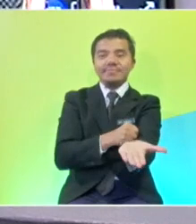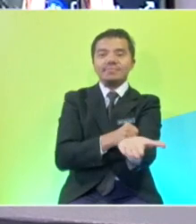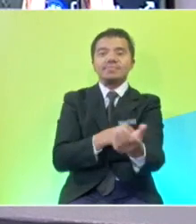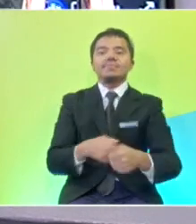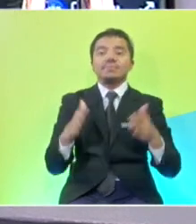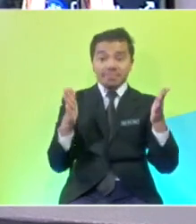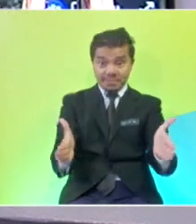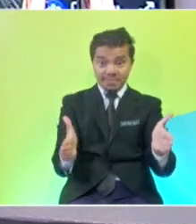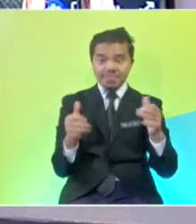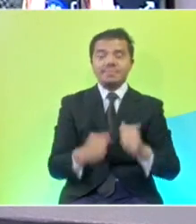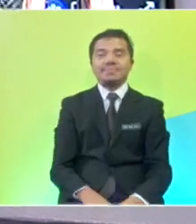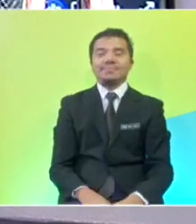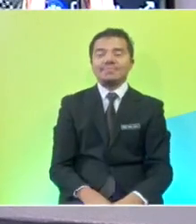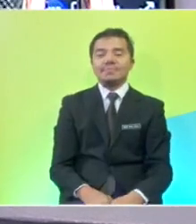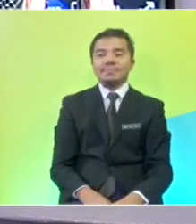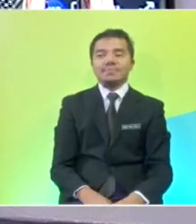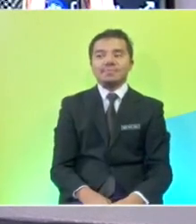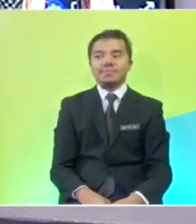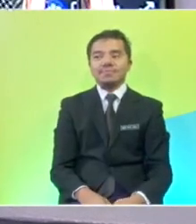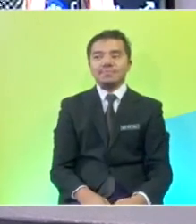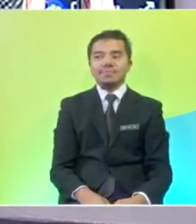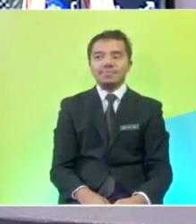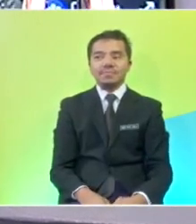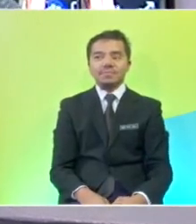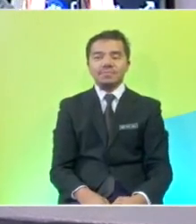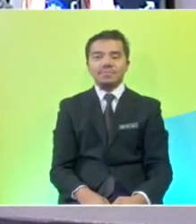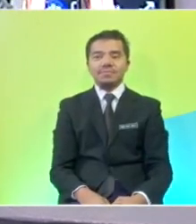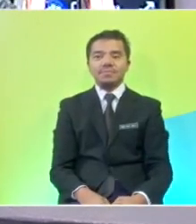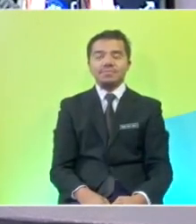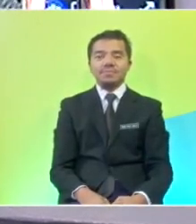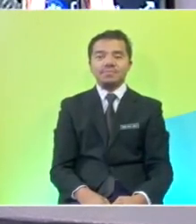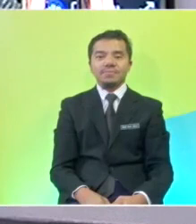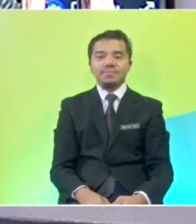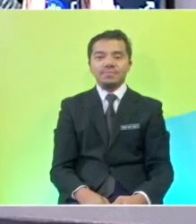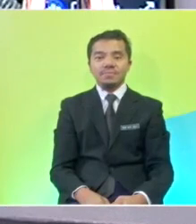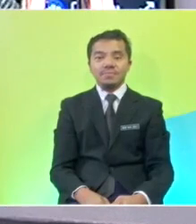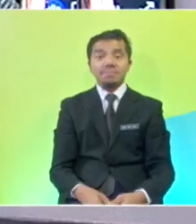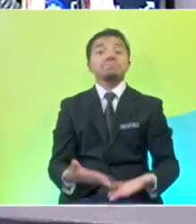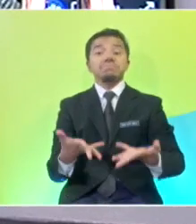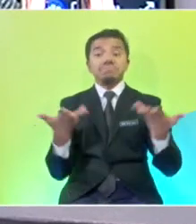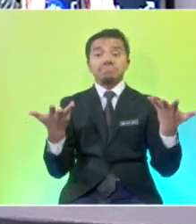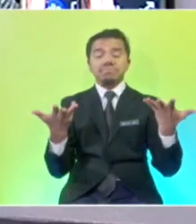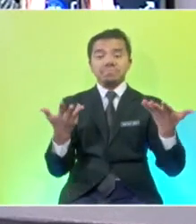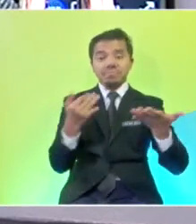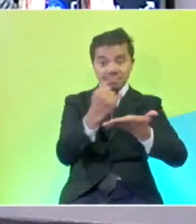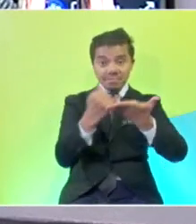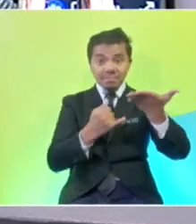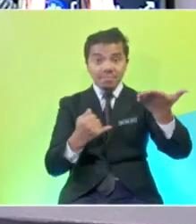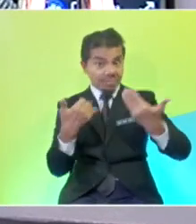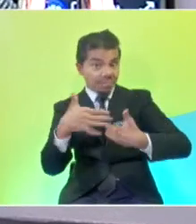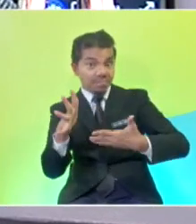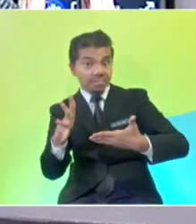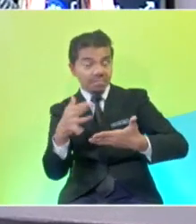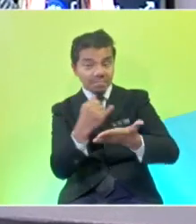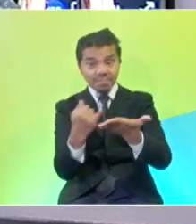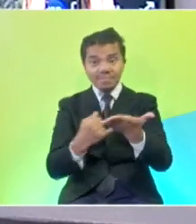I have completed my homework over here and what about our classmates, my classmates on Google Meets, have you completed our homework from teacher